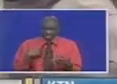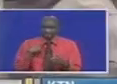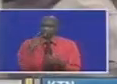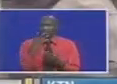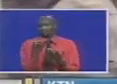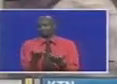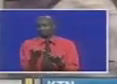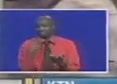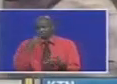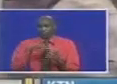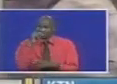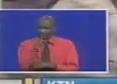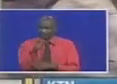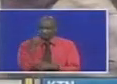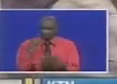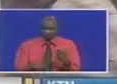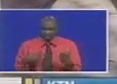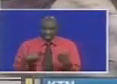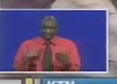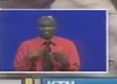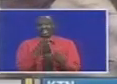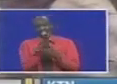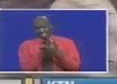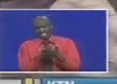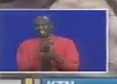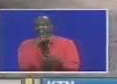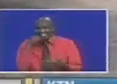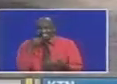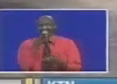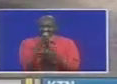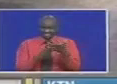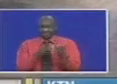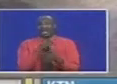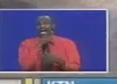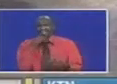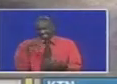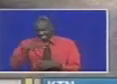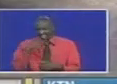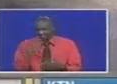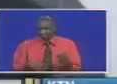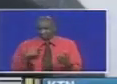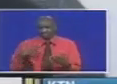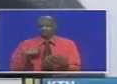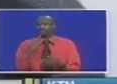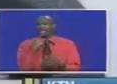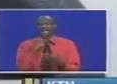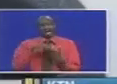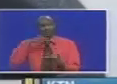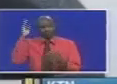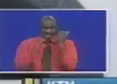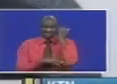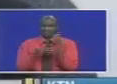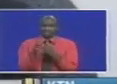1,684,202, most of them in arid and semi-arid areas, with Turkana being the hardest hit. Some counties are very